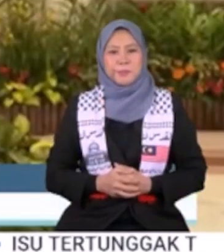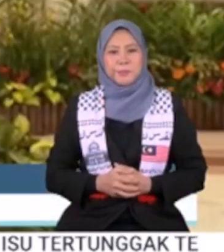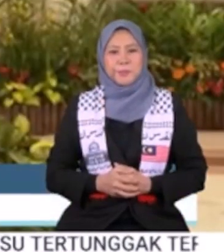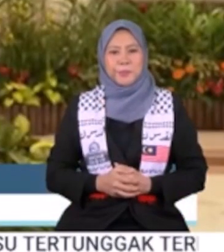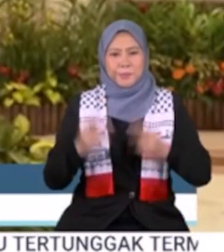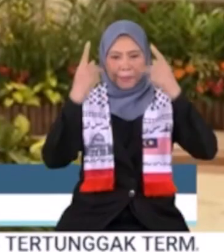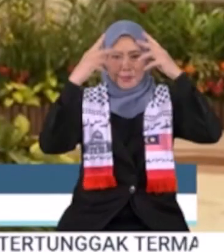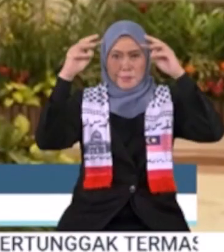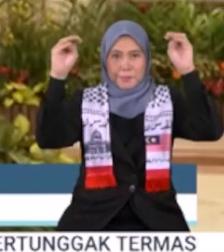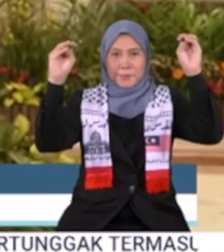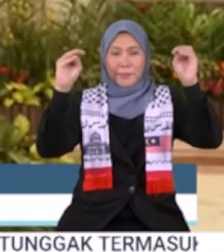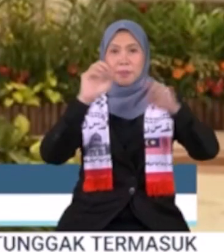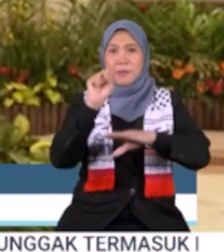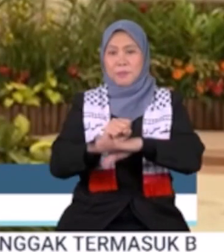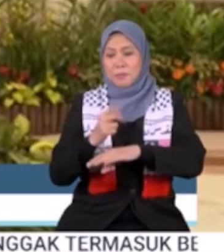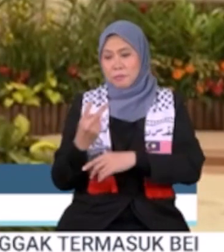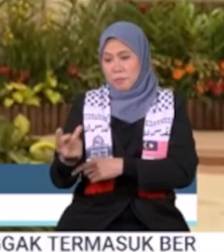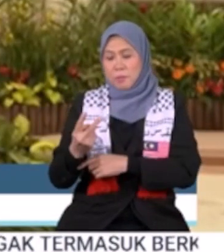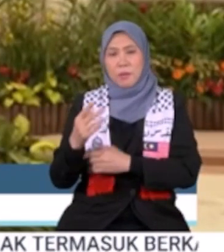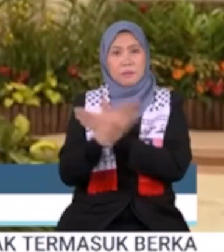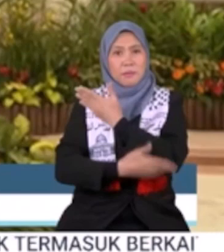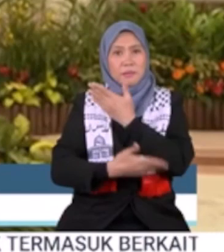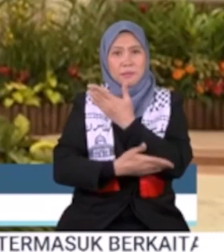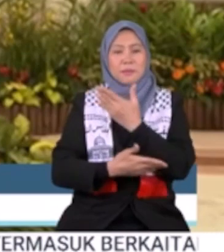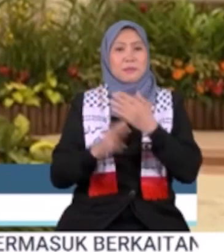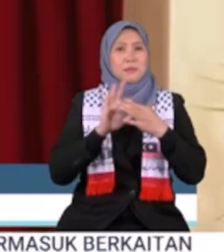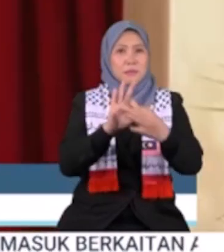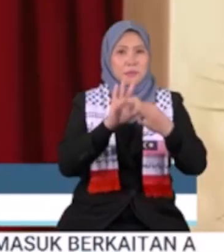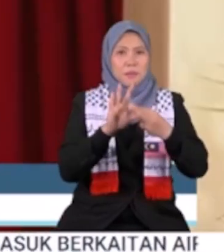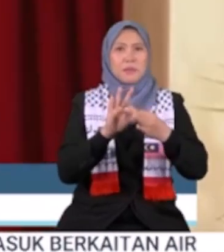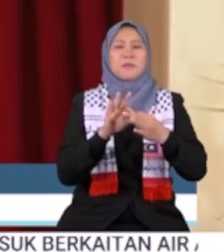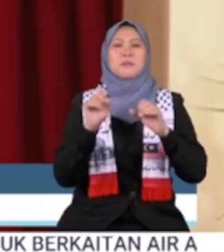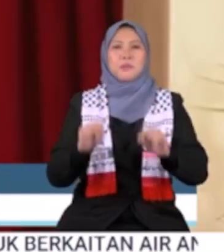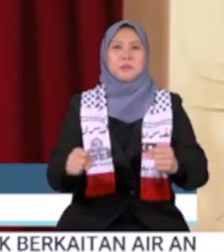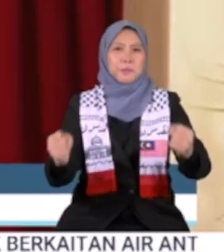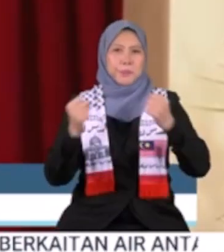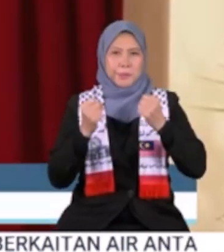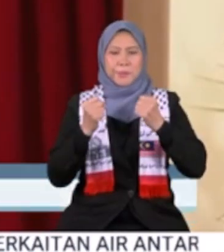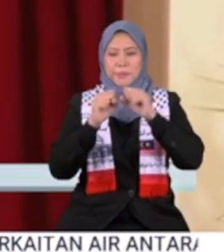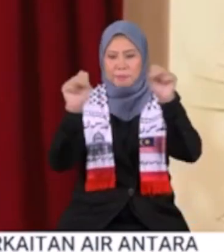Perdana Menteri Singapura yakin kerjasama dua hala dalam zon ekonomi khas itu dapat